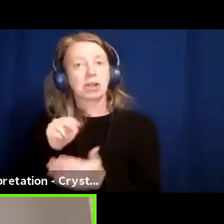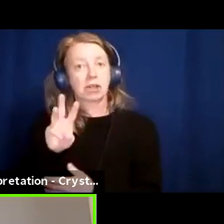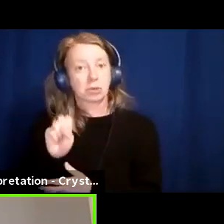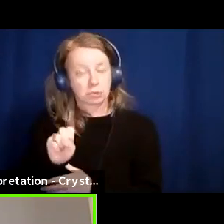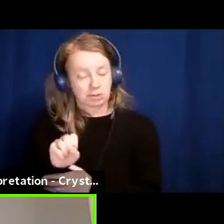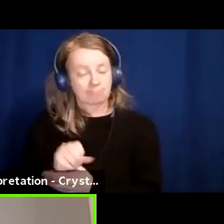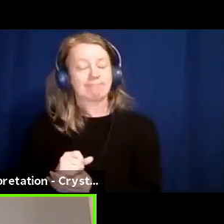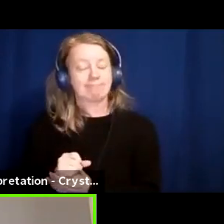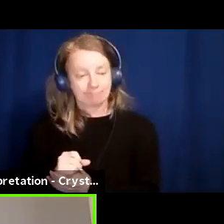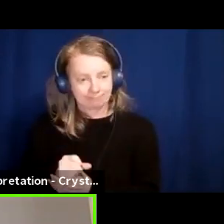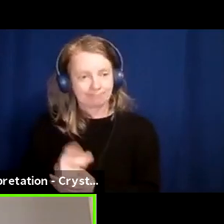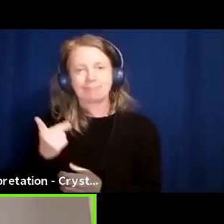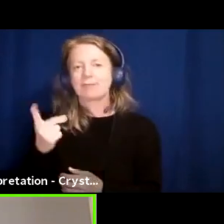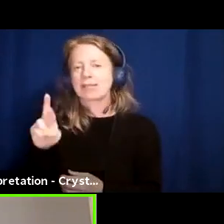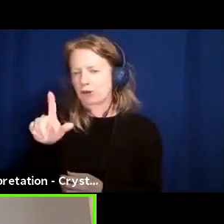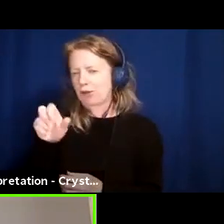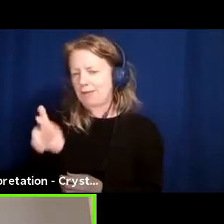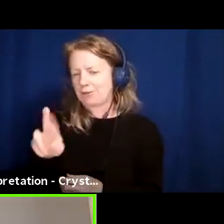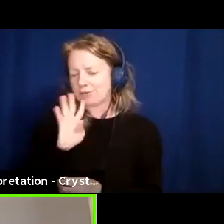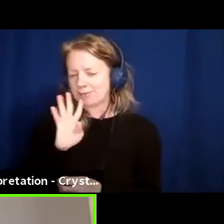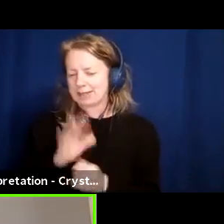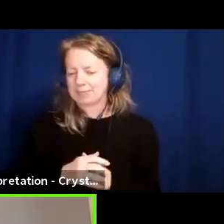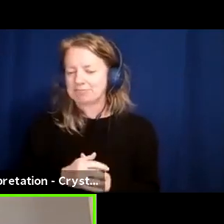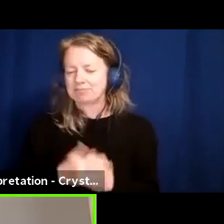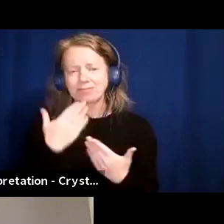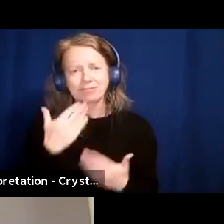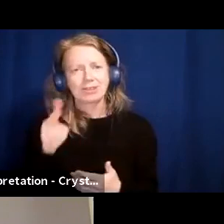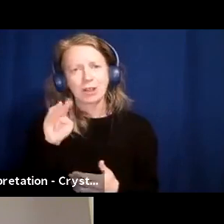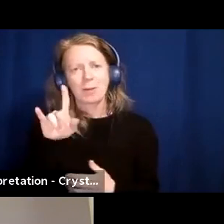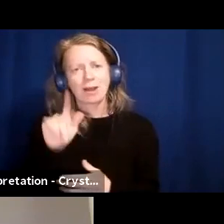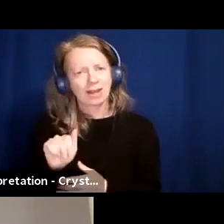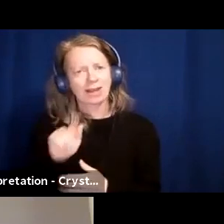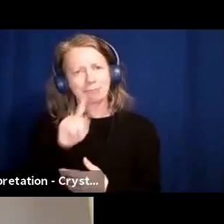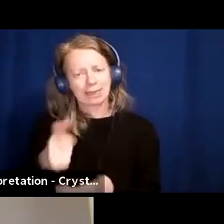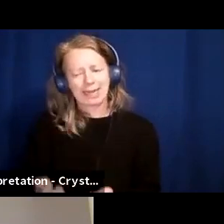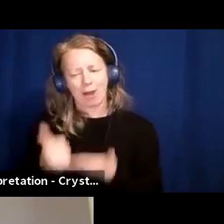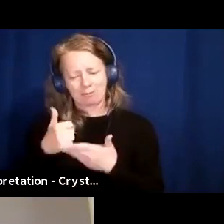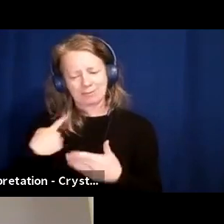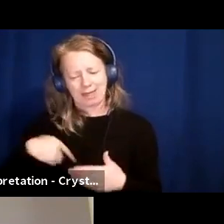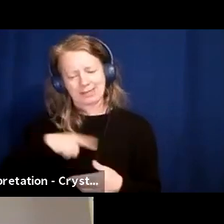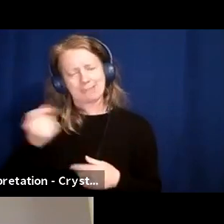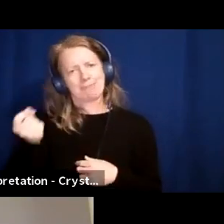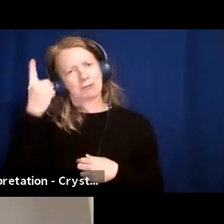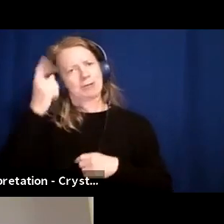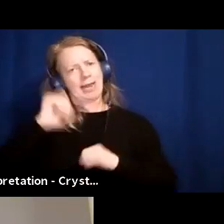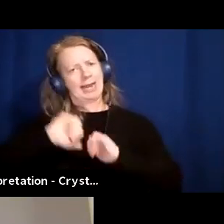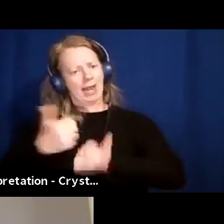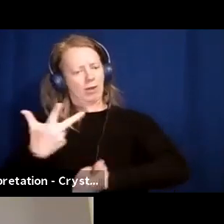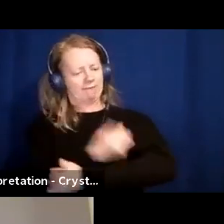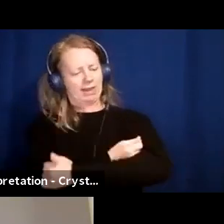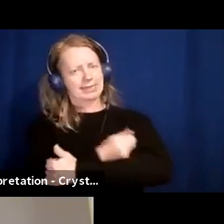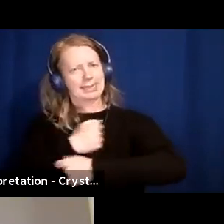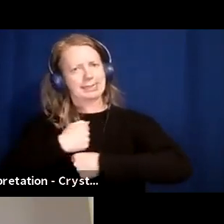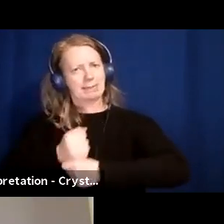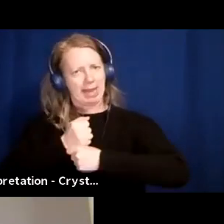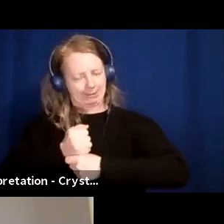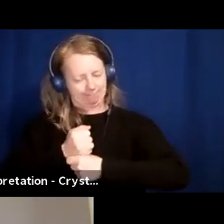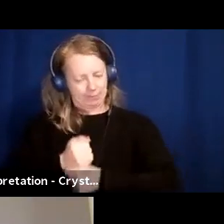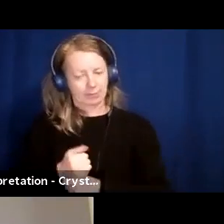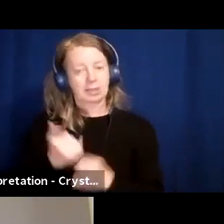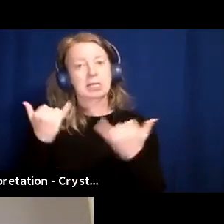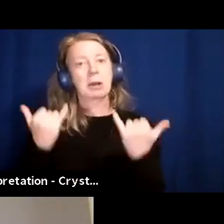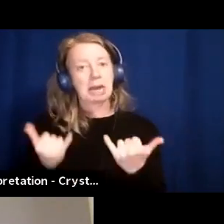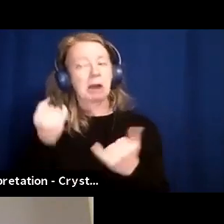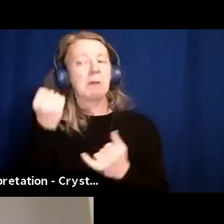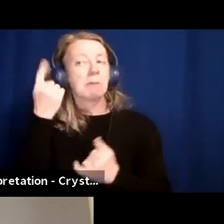Thank you, Monica. That's all very helpful to understand about how it was created. So now that we have an understanding of what a vaccine is, what